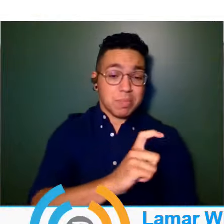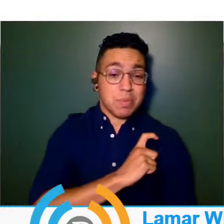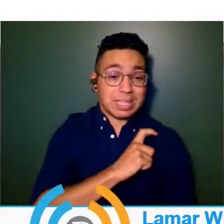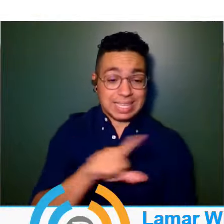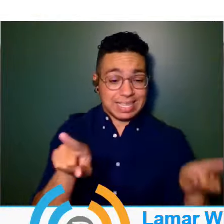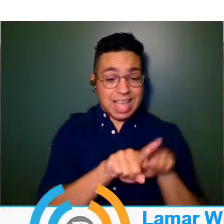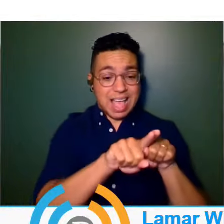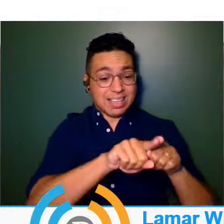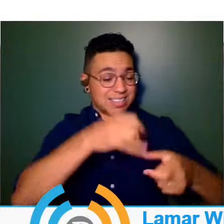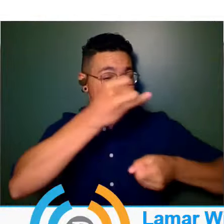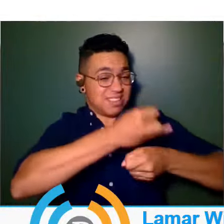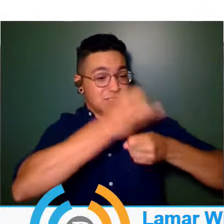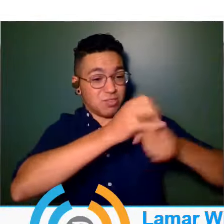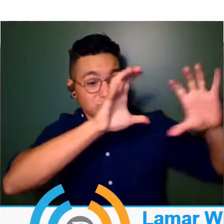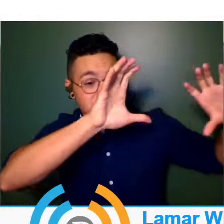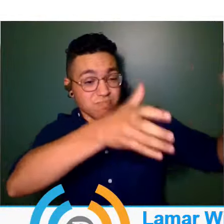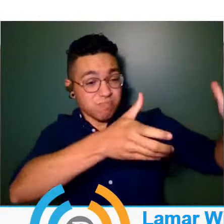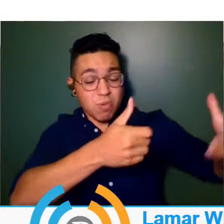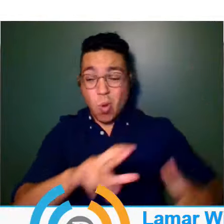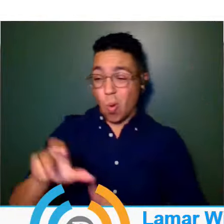just like state